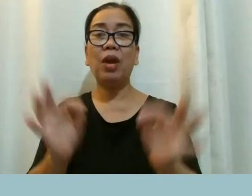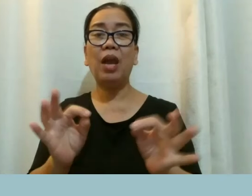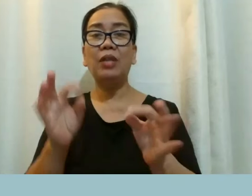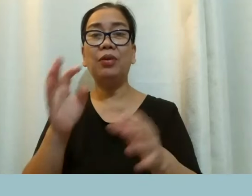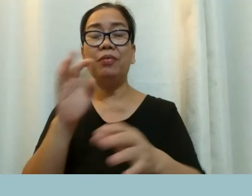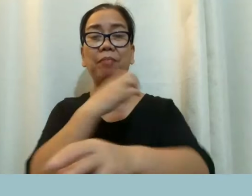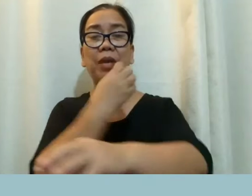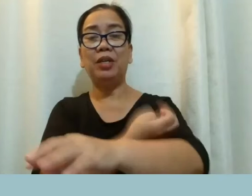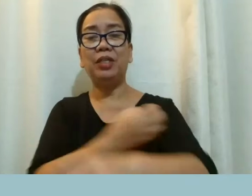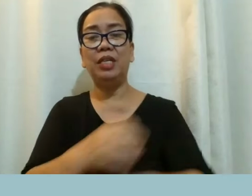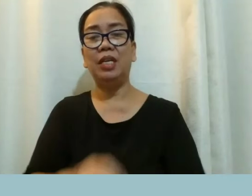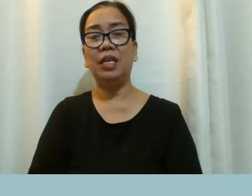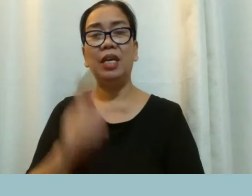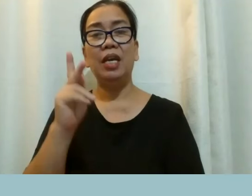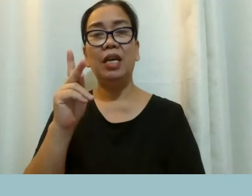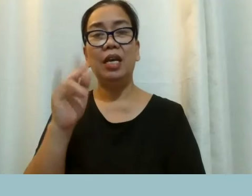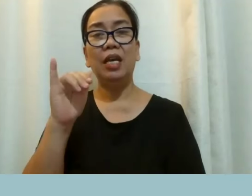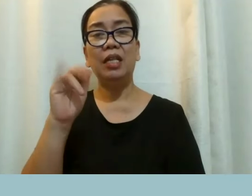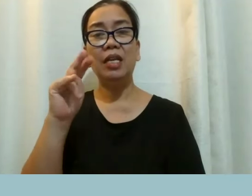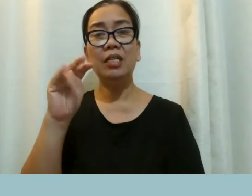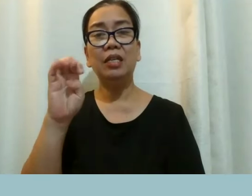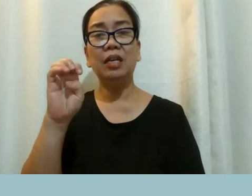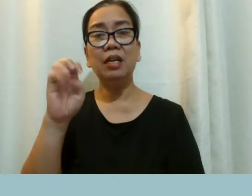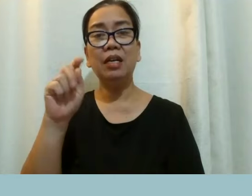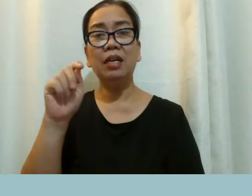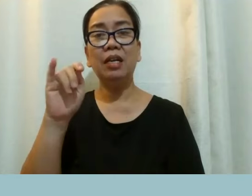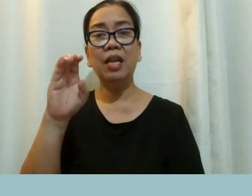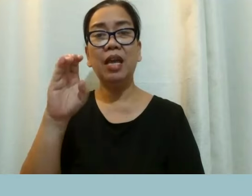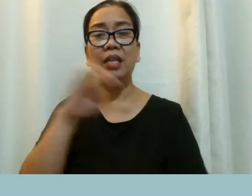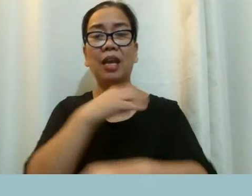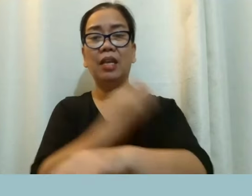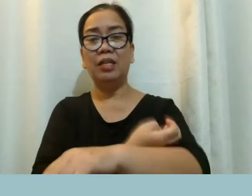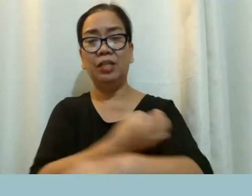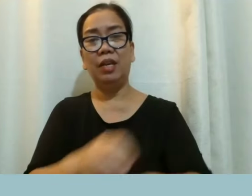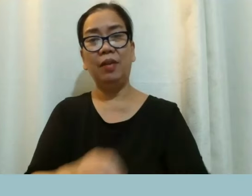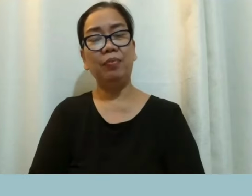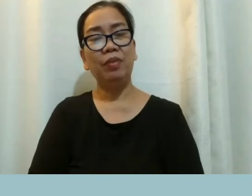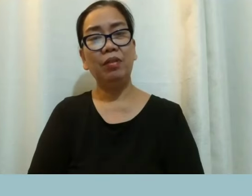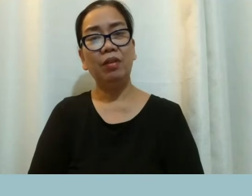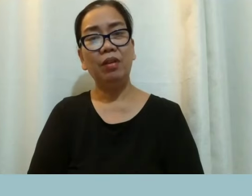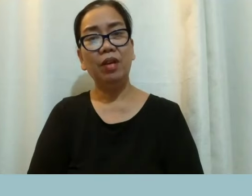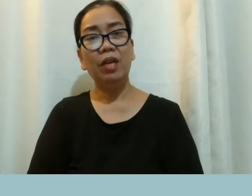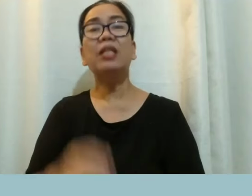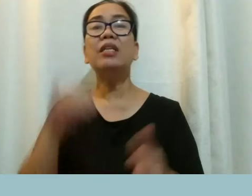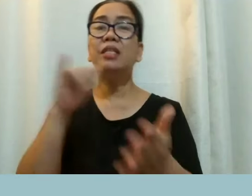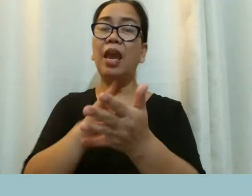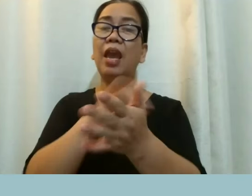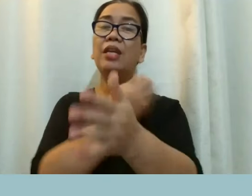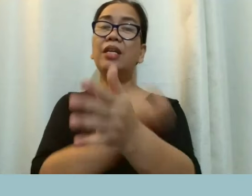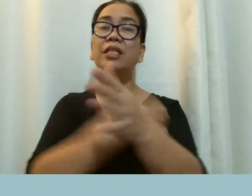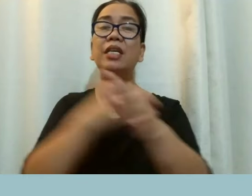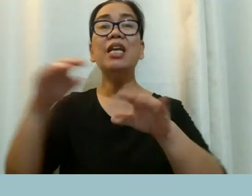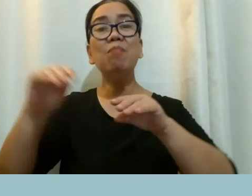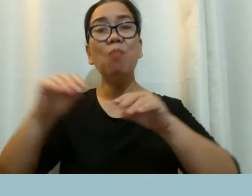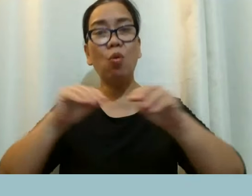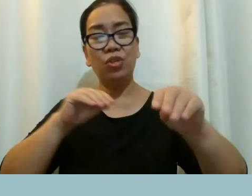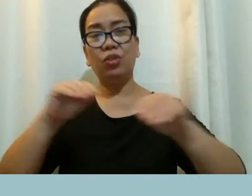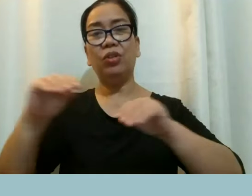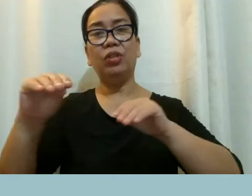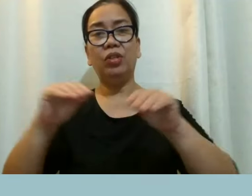form or kind of energy. It is the kinetic energy. It is the energy